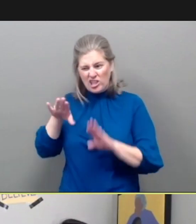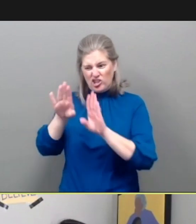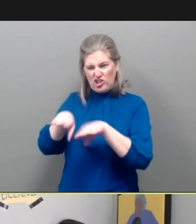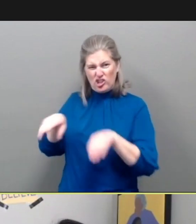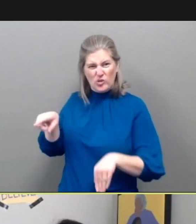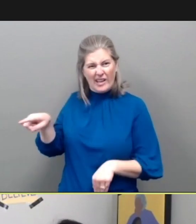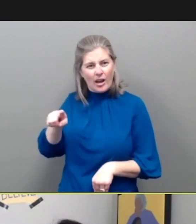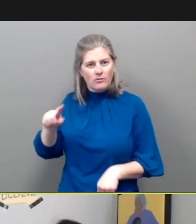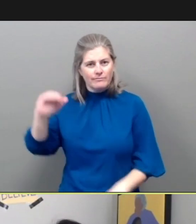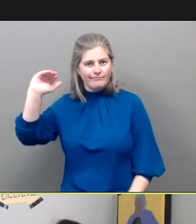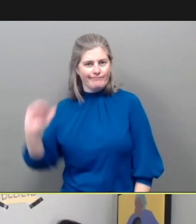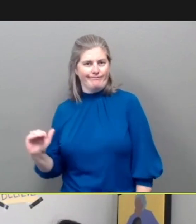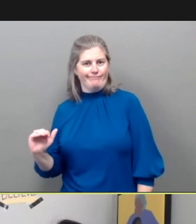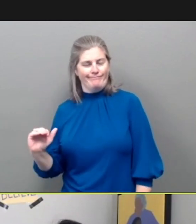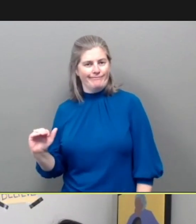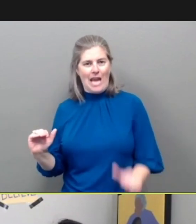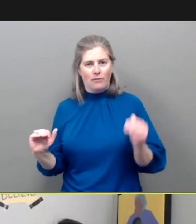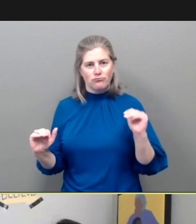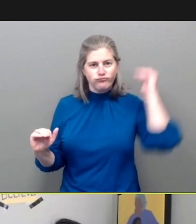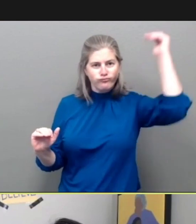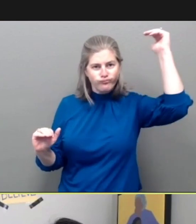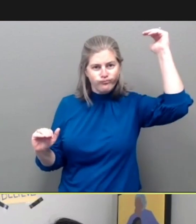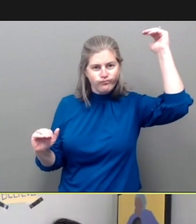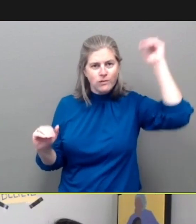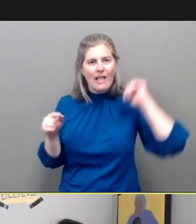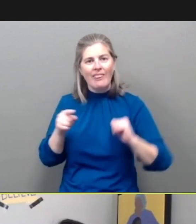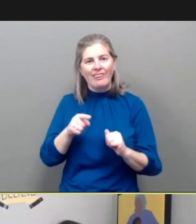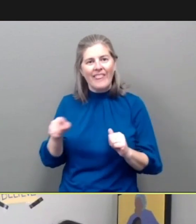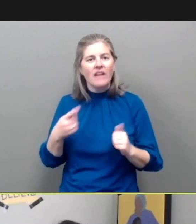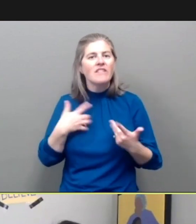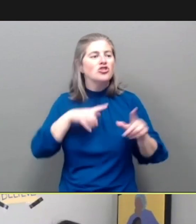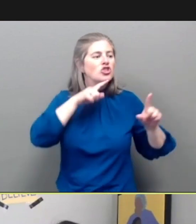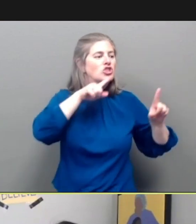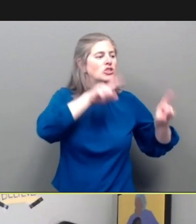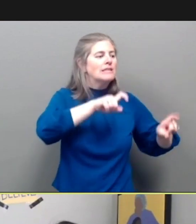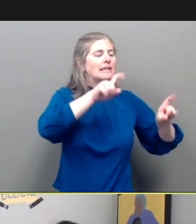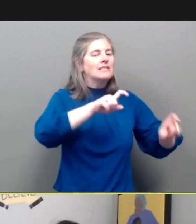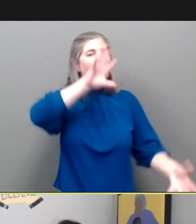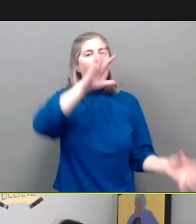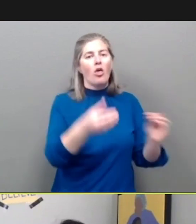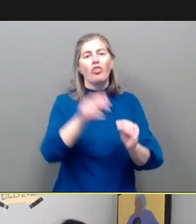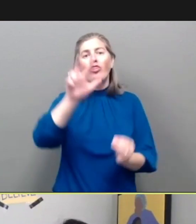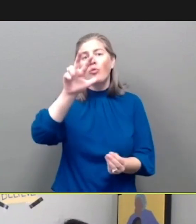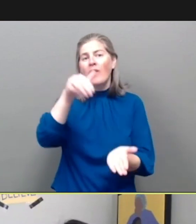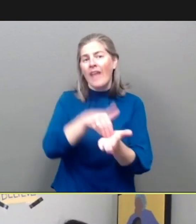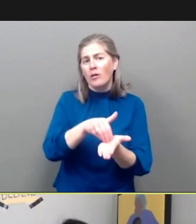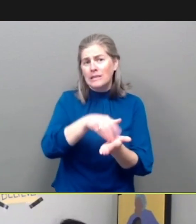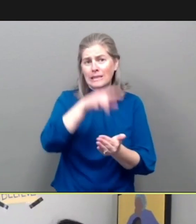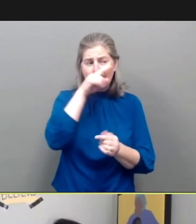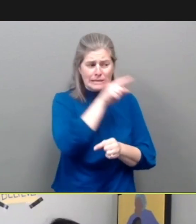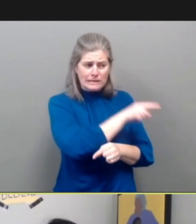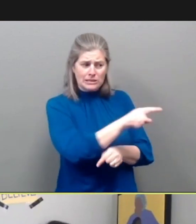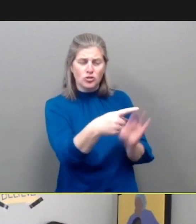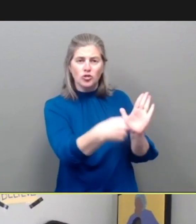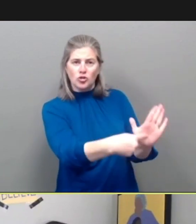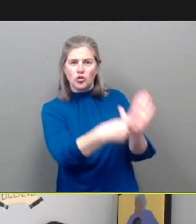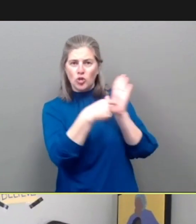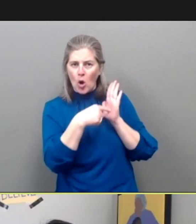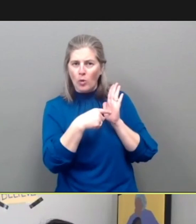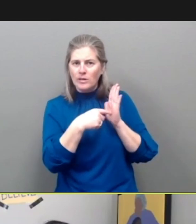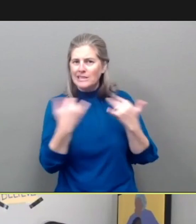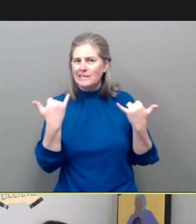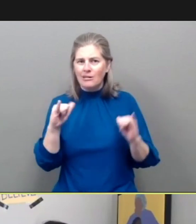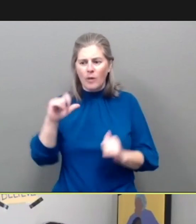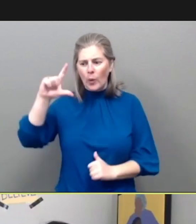are smaller, and they basically tested it on 3,000 kids, and it showed that there was a